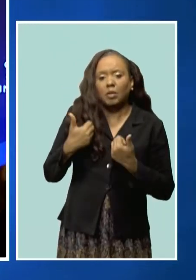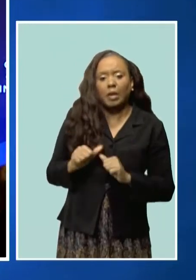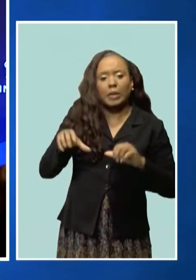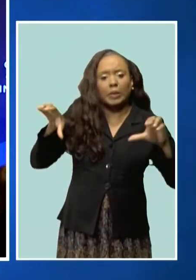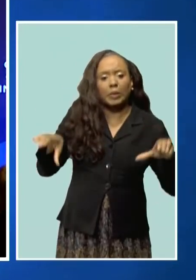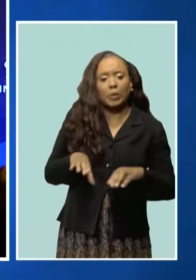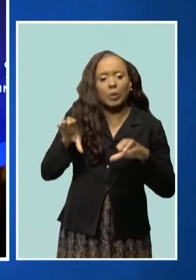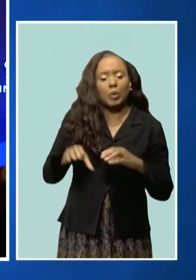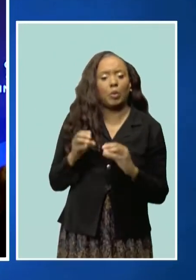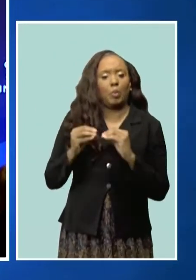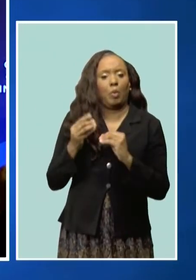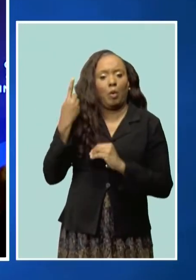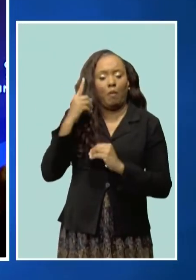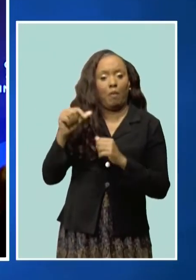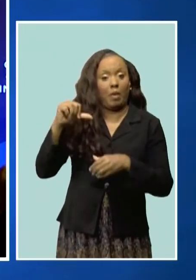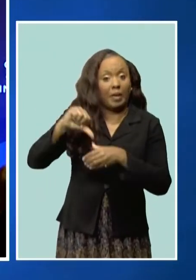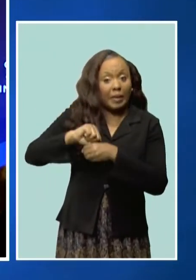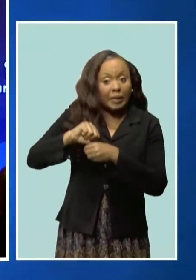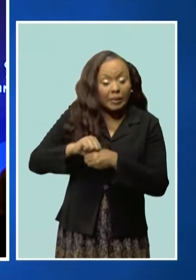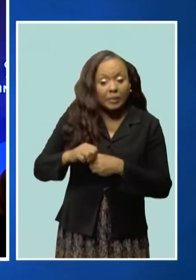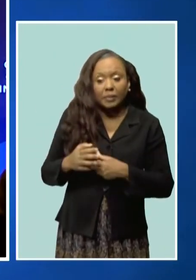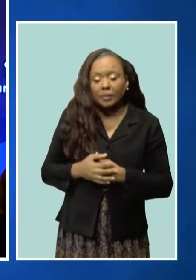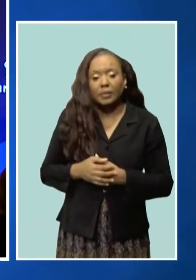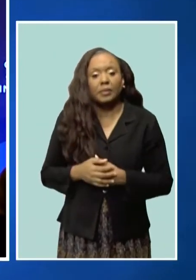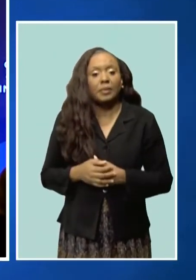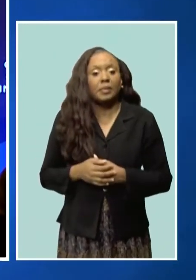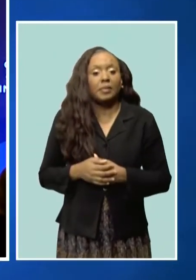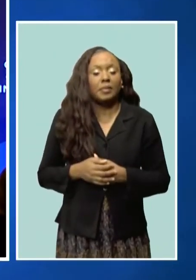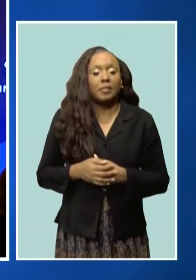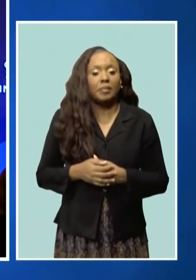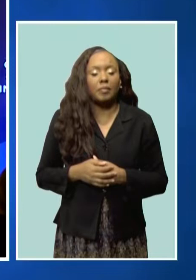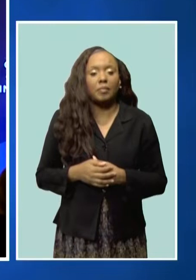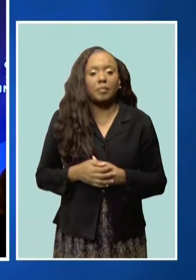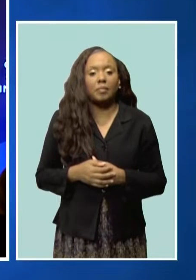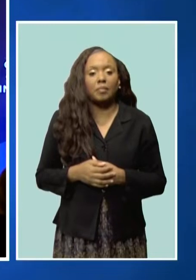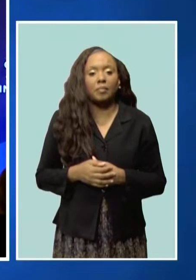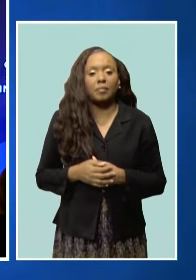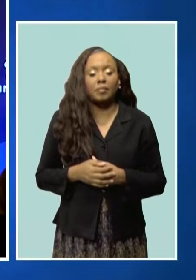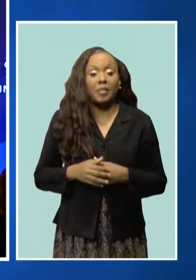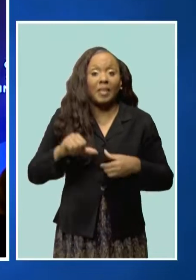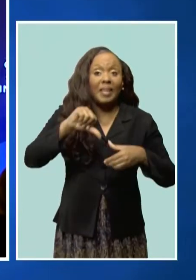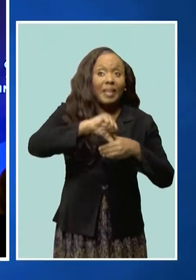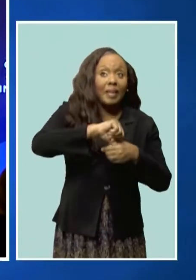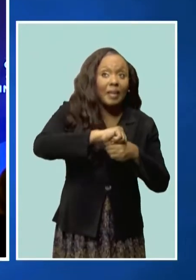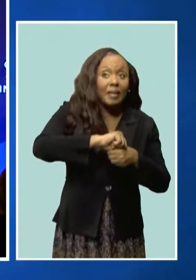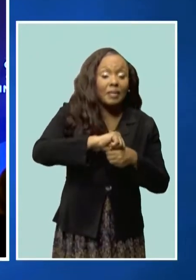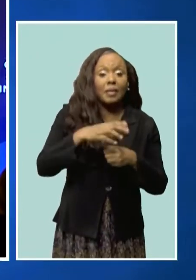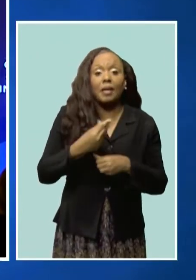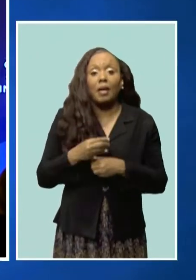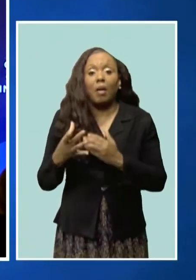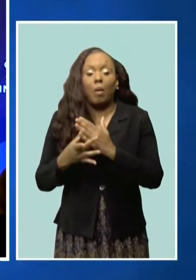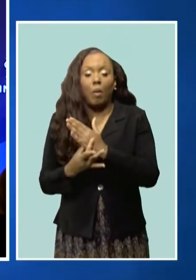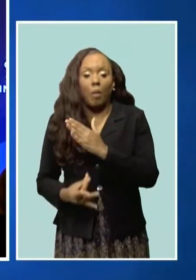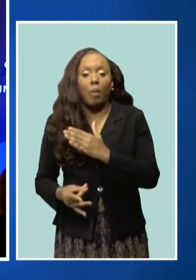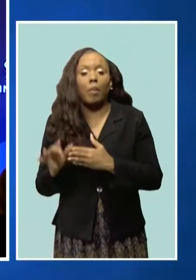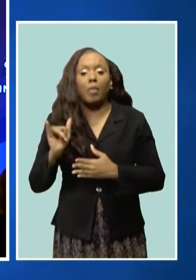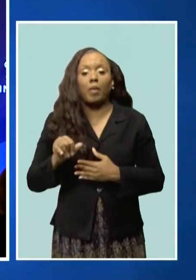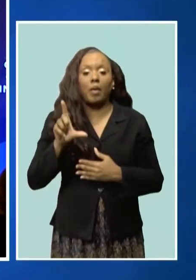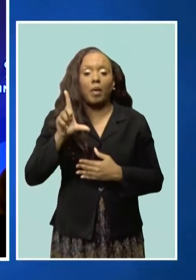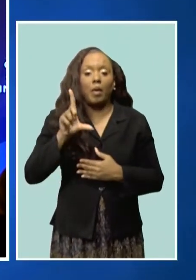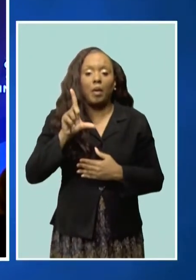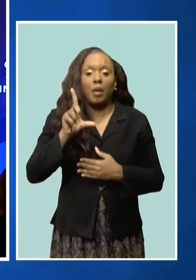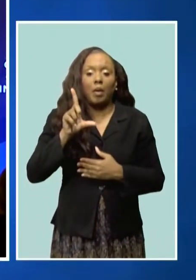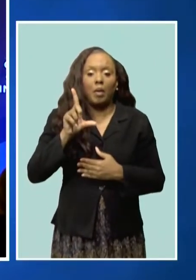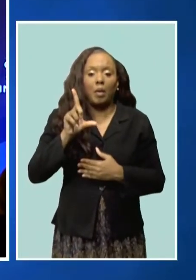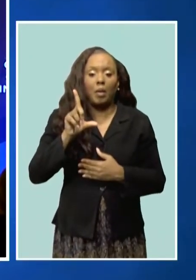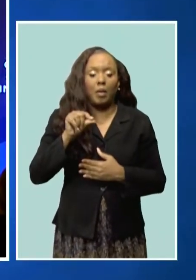bridging fuel. Gas is recognized as with oil, ironically, as 20% of the mix in